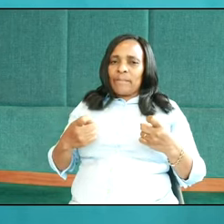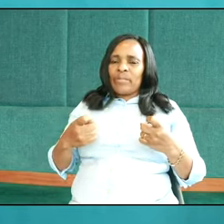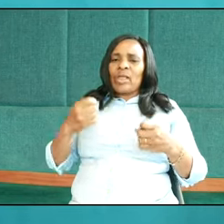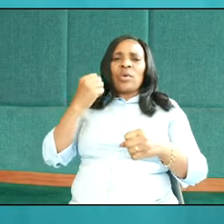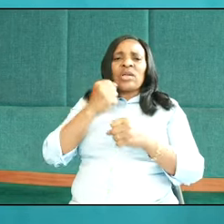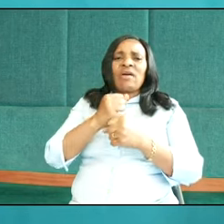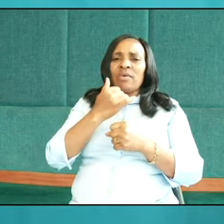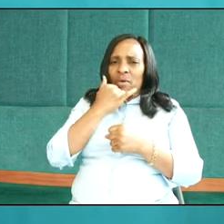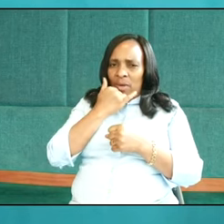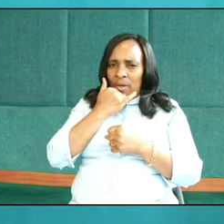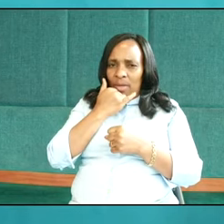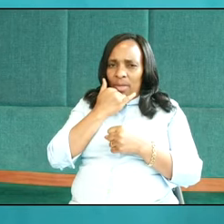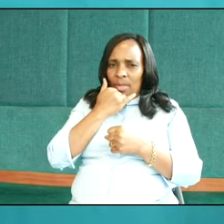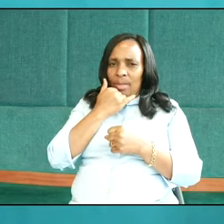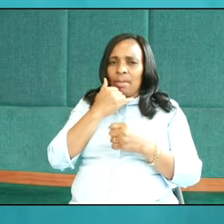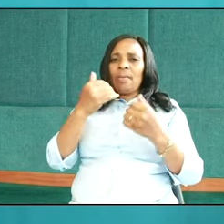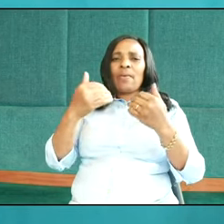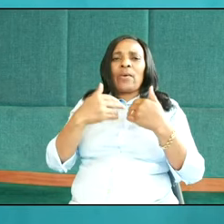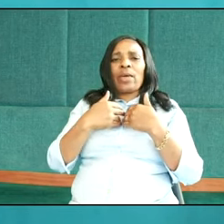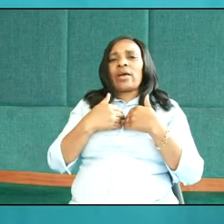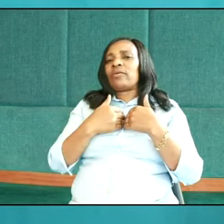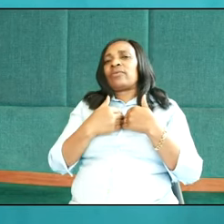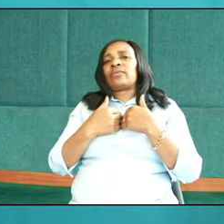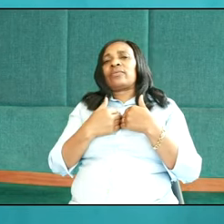we've done wrong, you know,